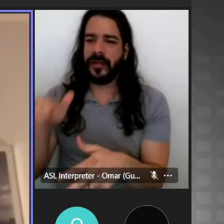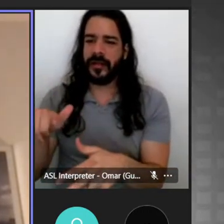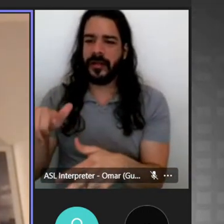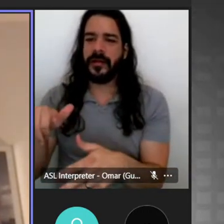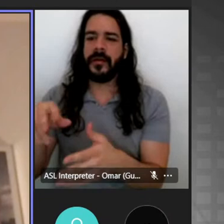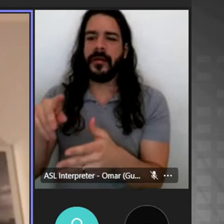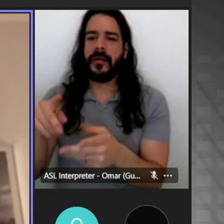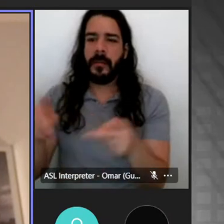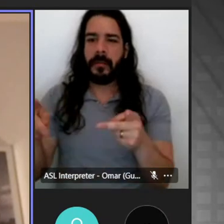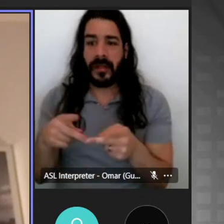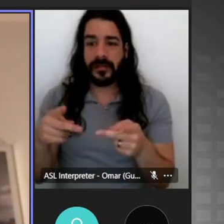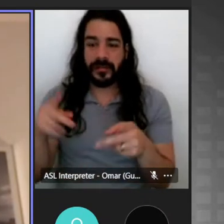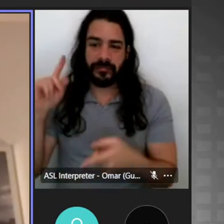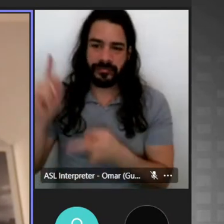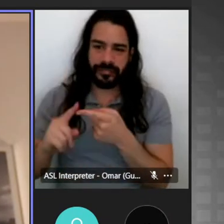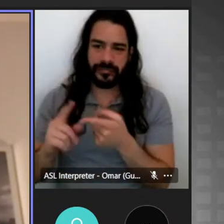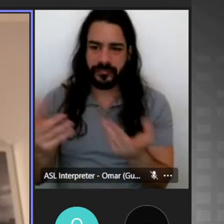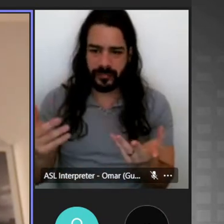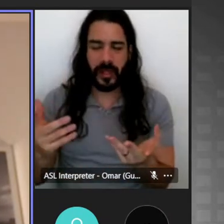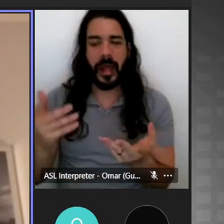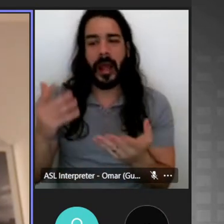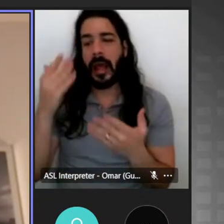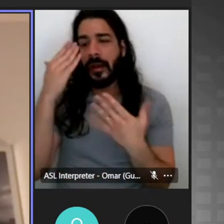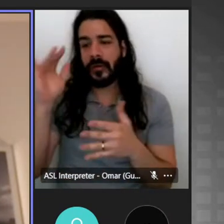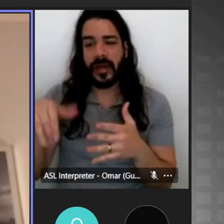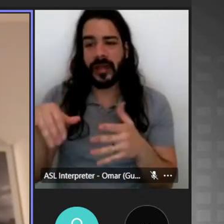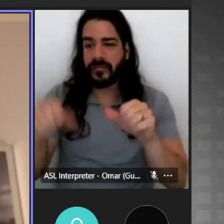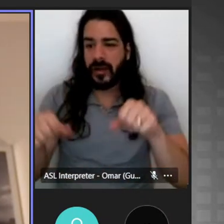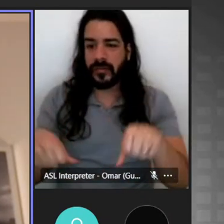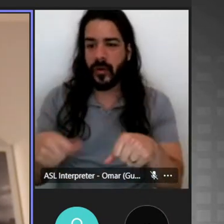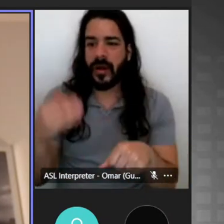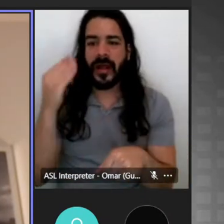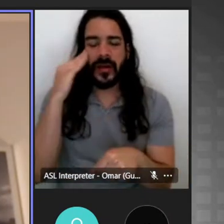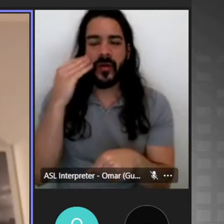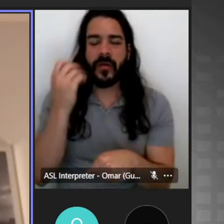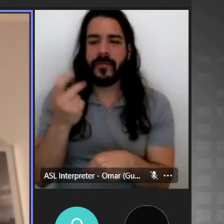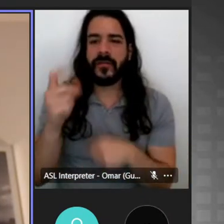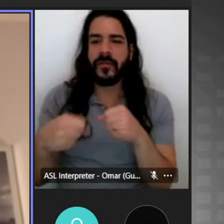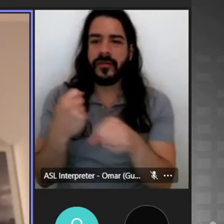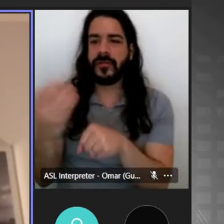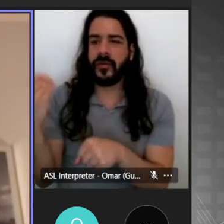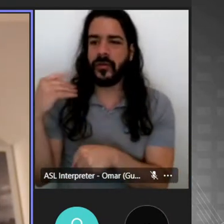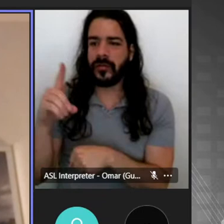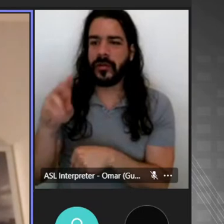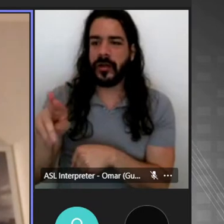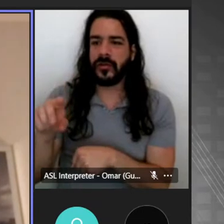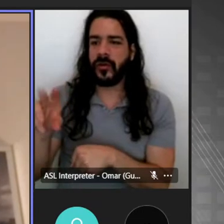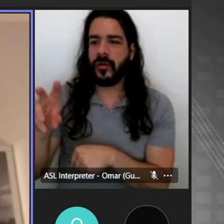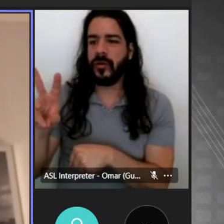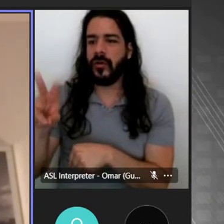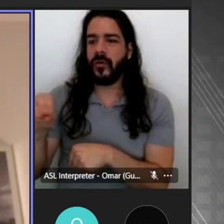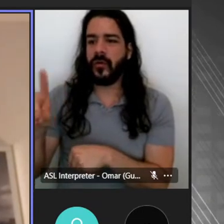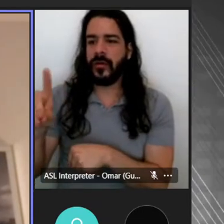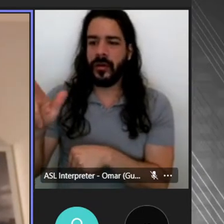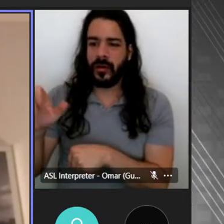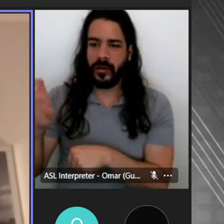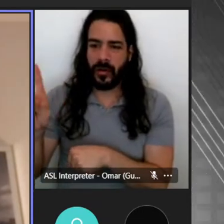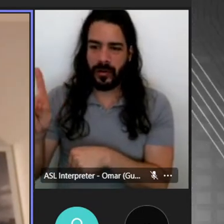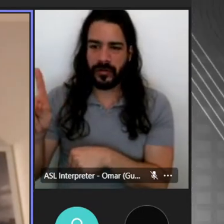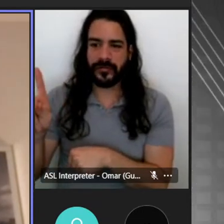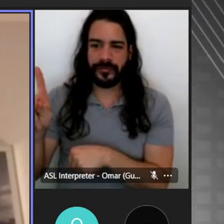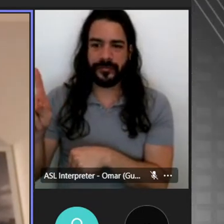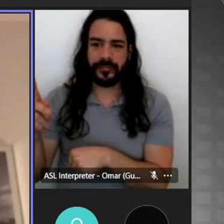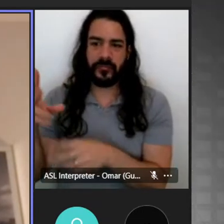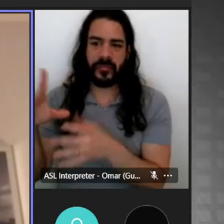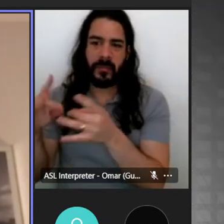of uh Gallery Place so I don't know if these are things are possible to consider we remember years ago Dr gridlock The Washington Post had